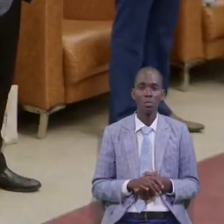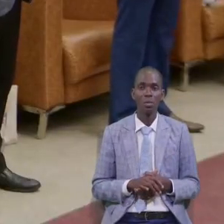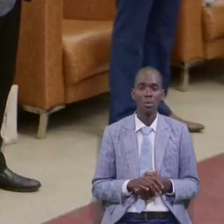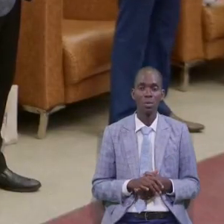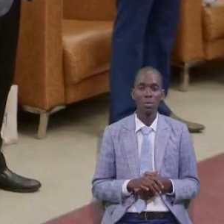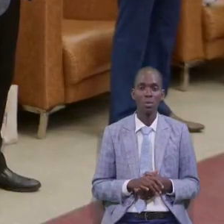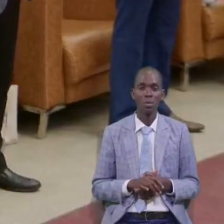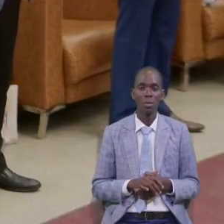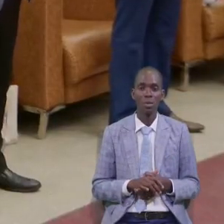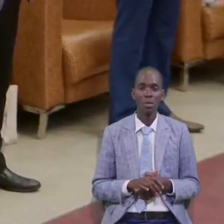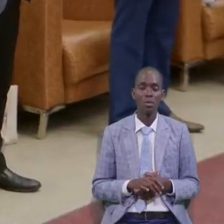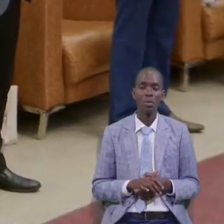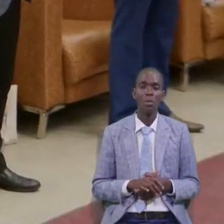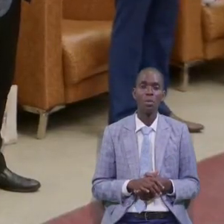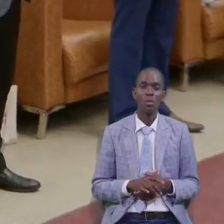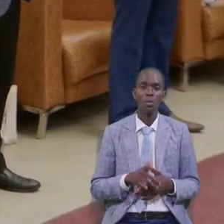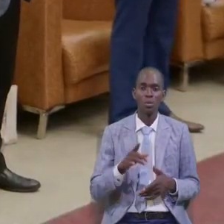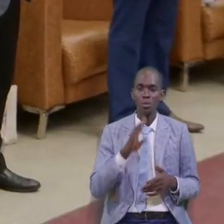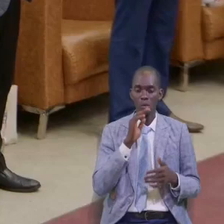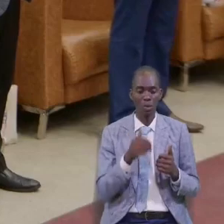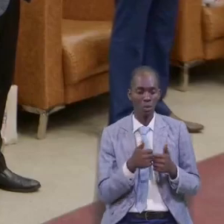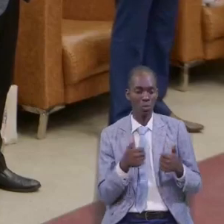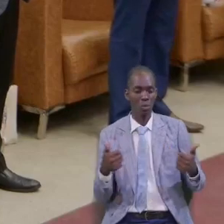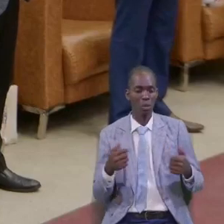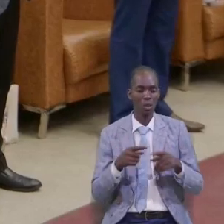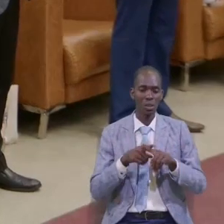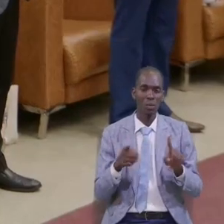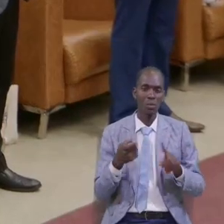from your past life.